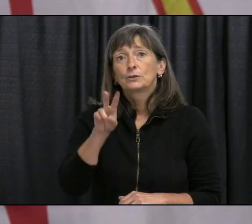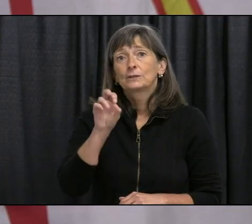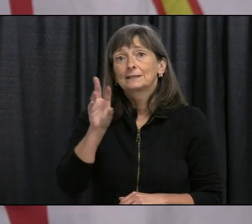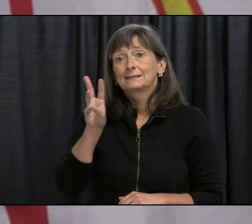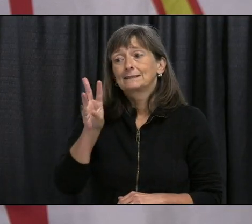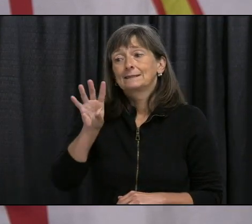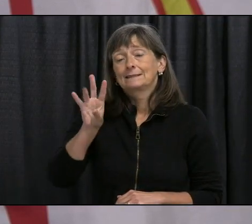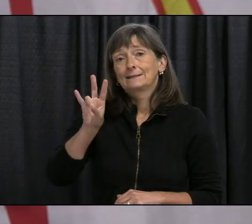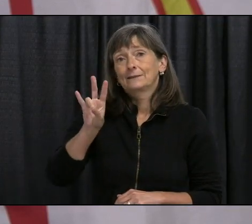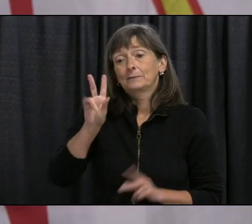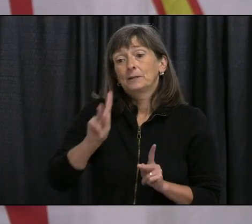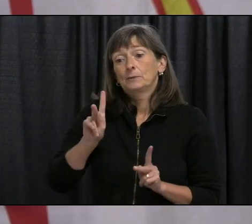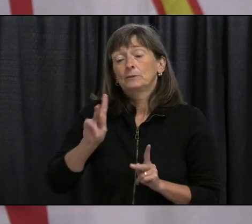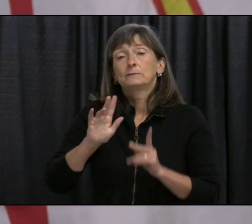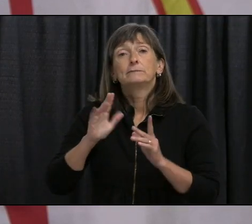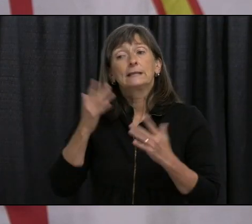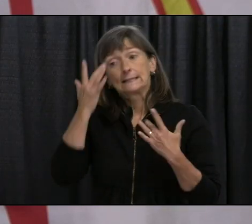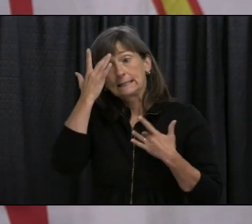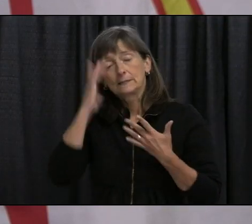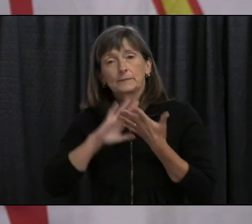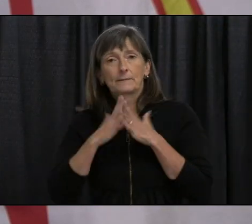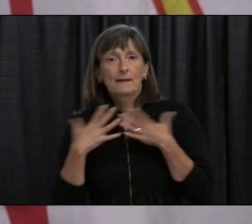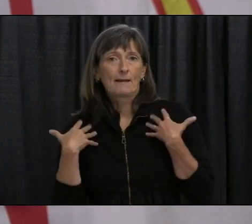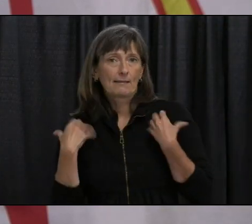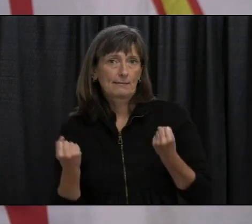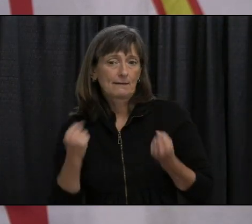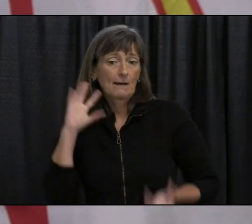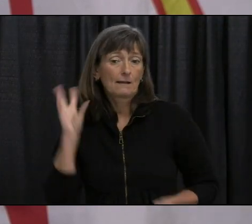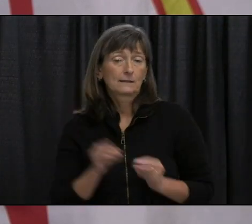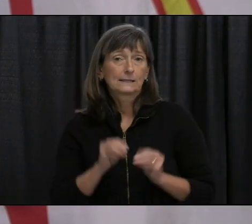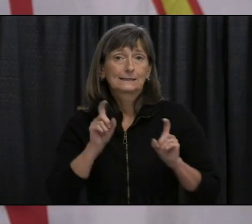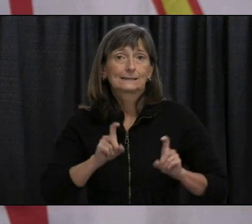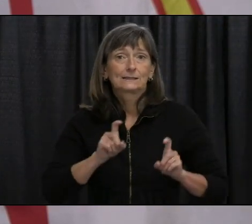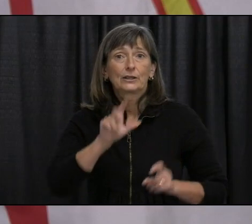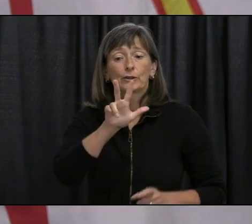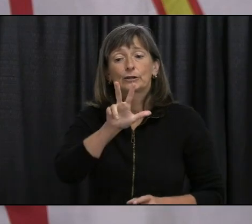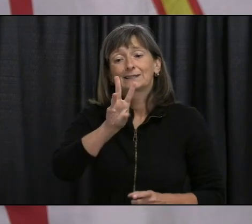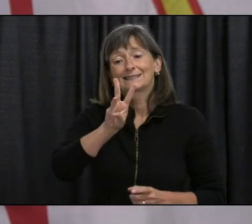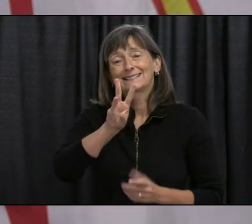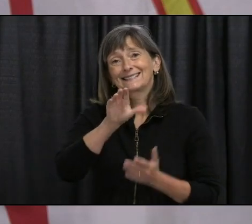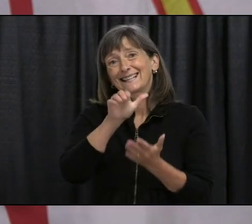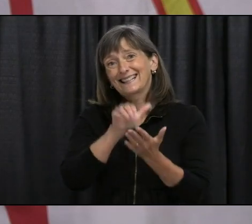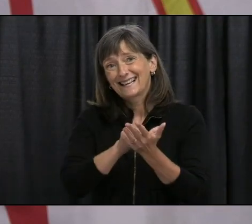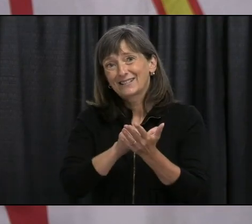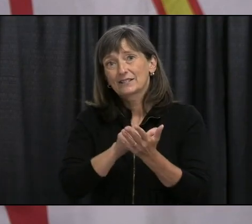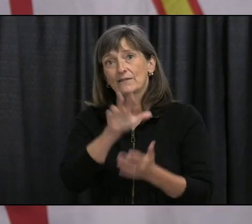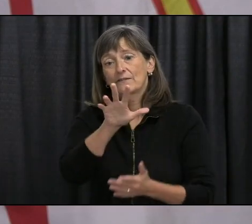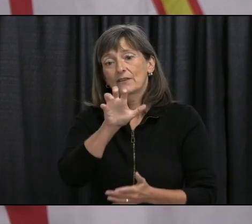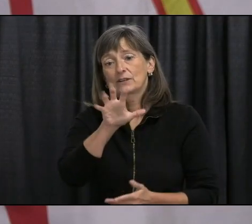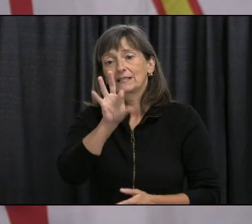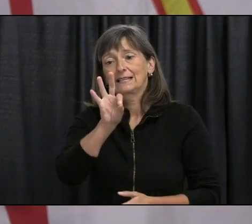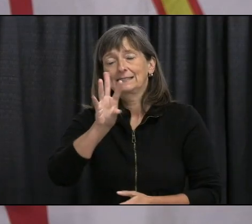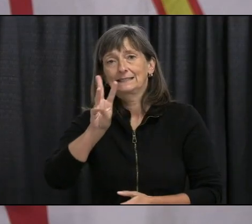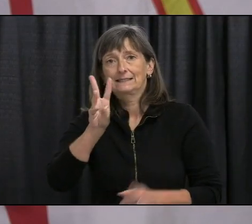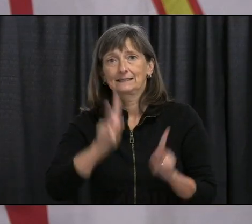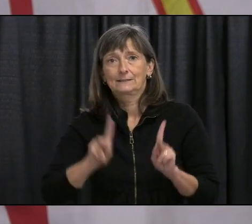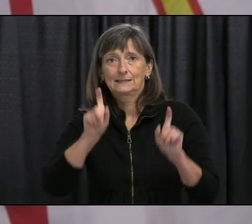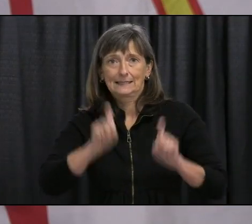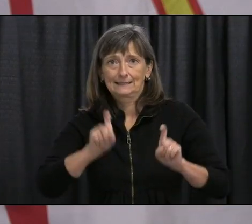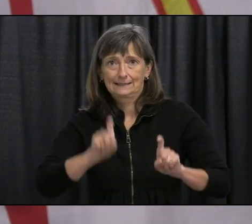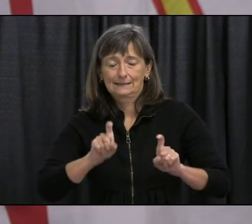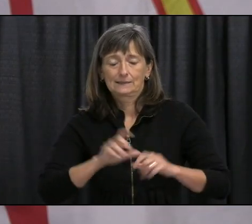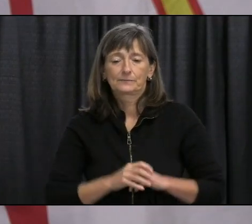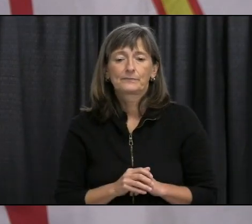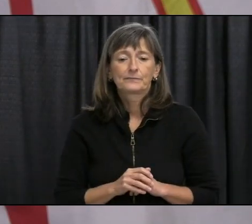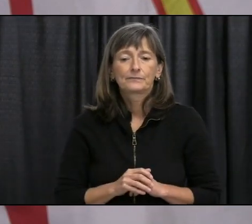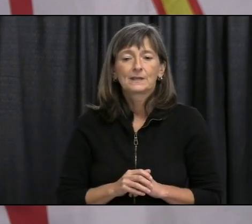267 people have now recovered, and in total we have tested 36,596 people. On March